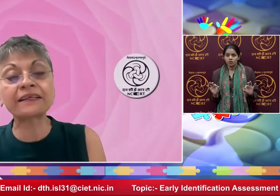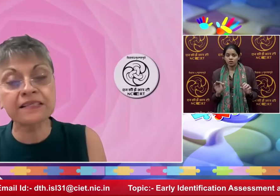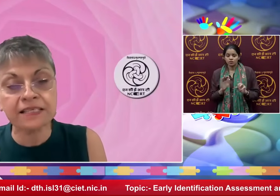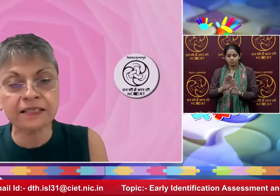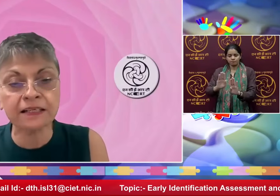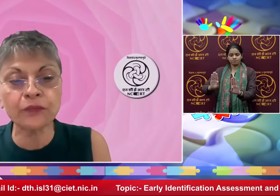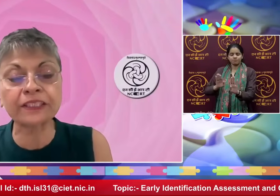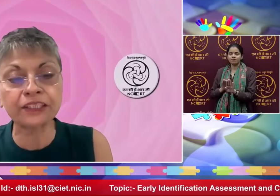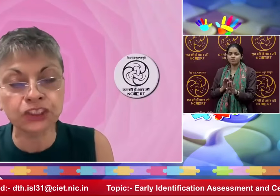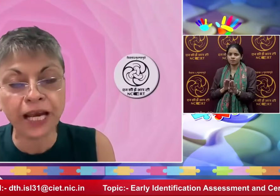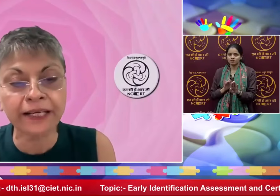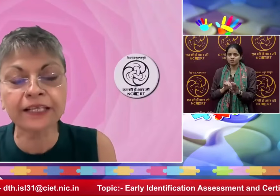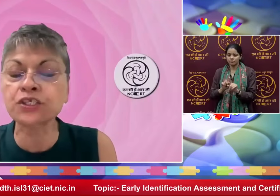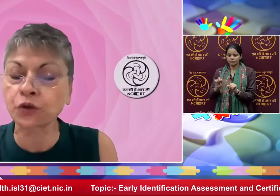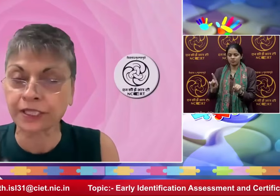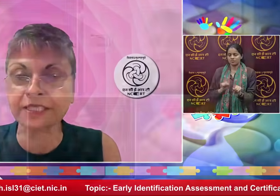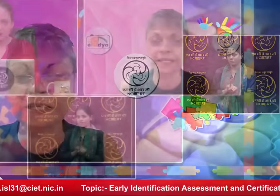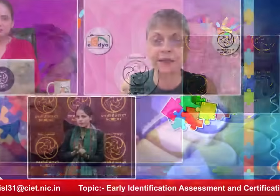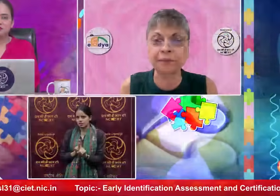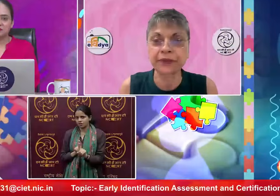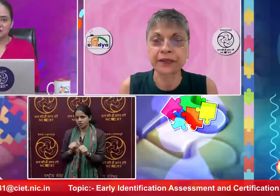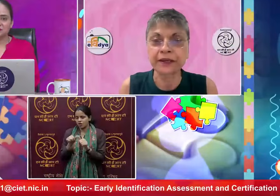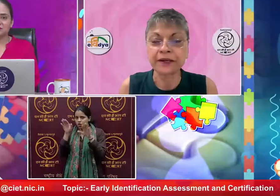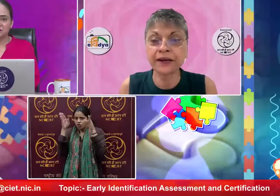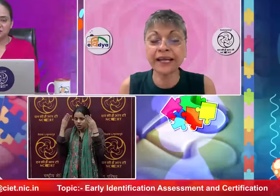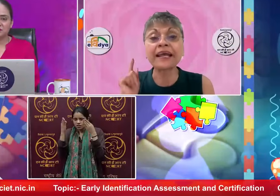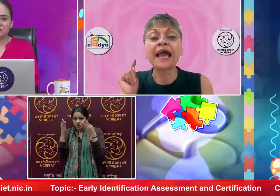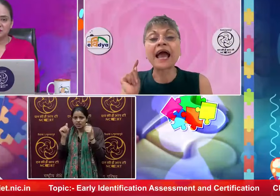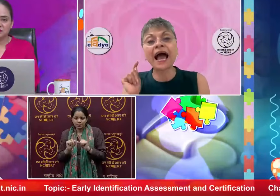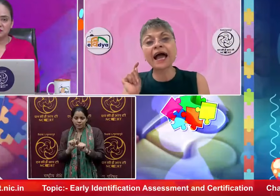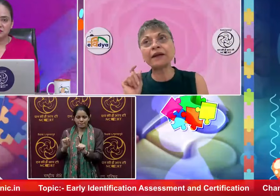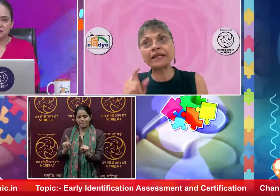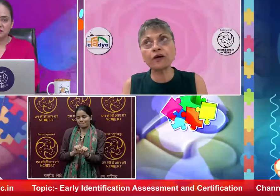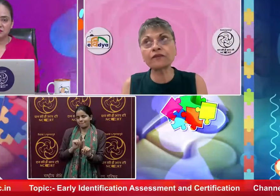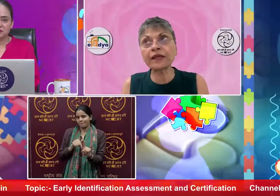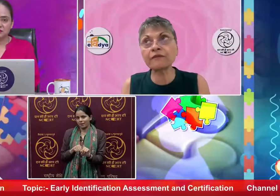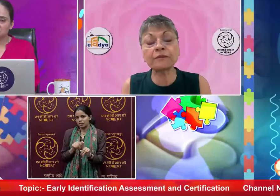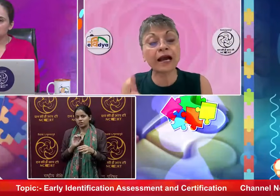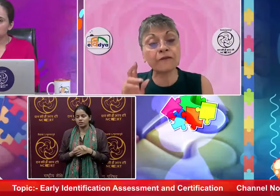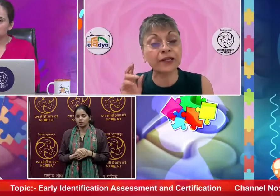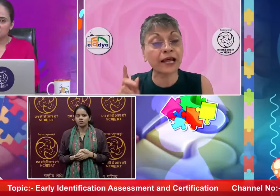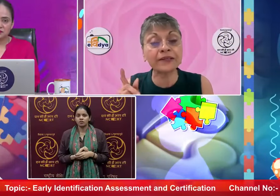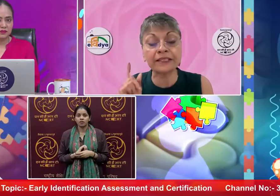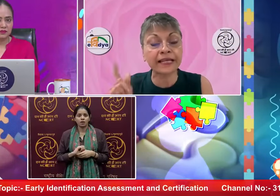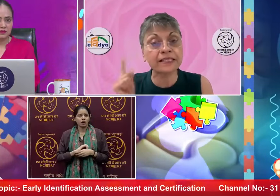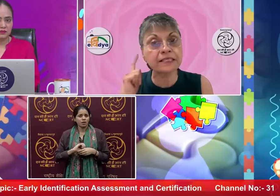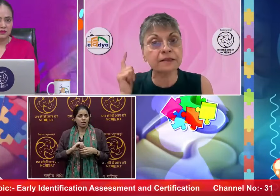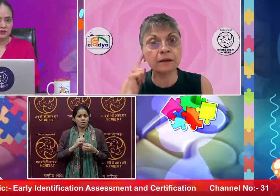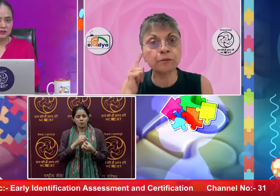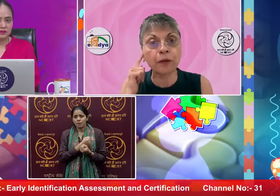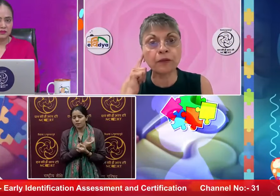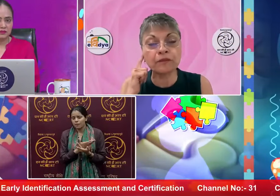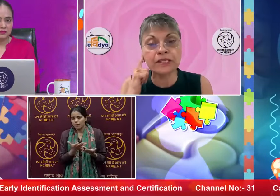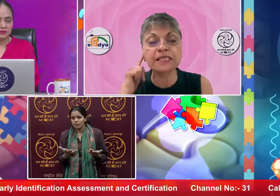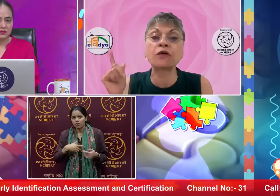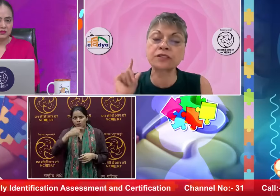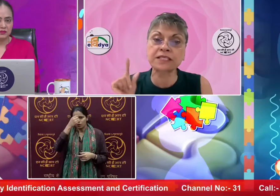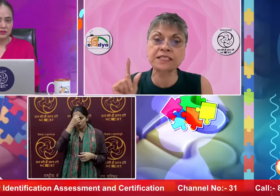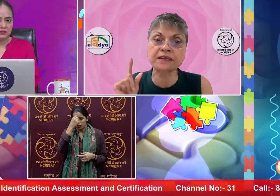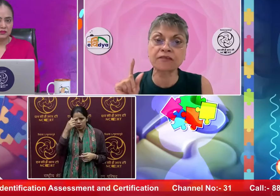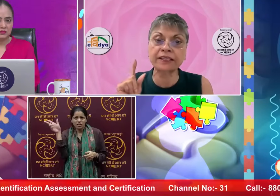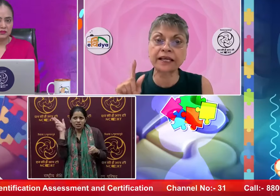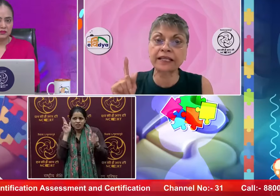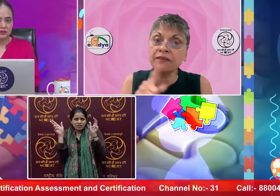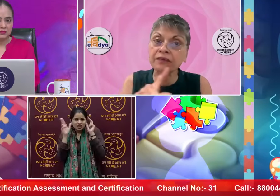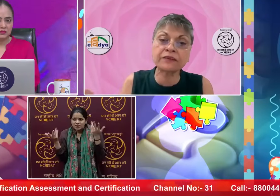back and consider whether the child is autistic, right? And many of them will have intense problem with sounds